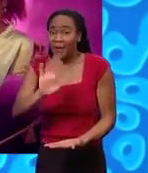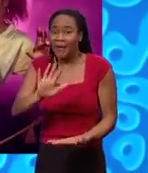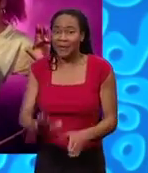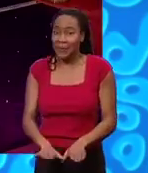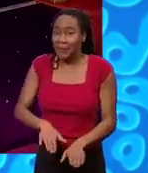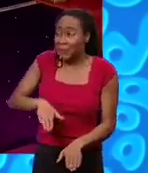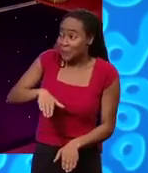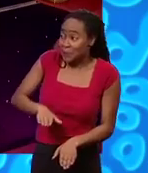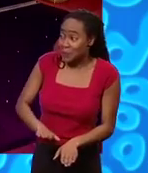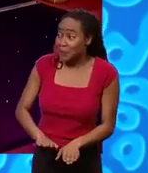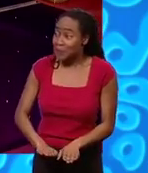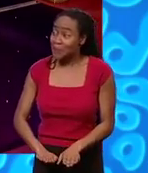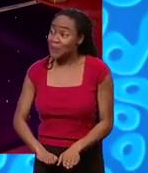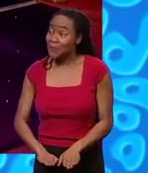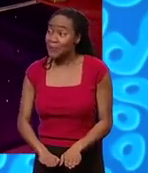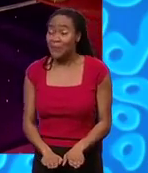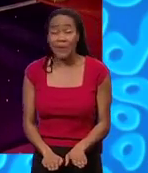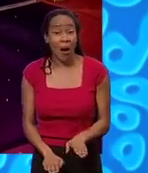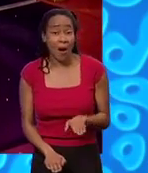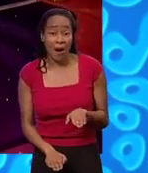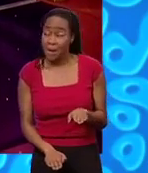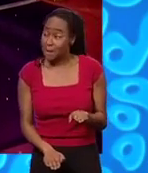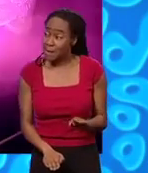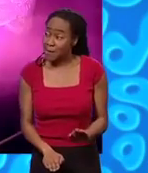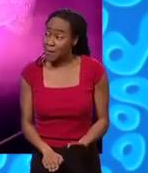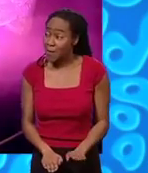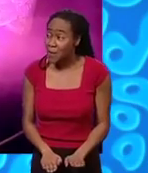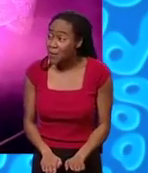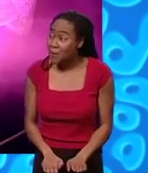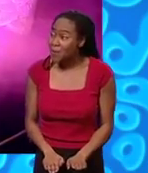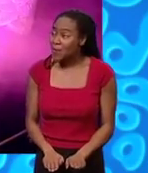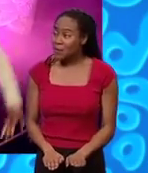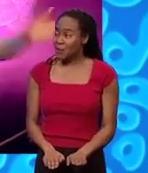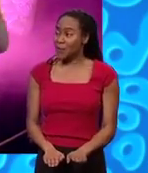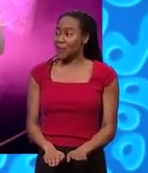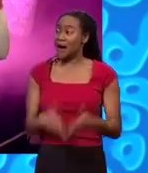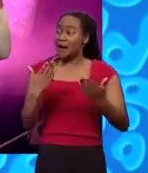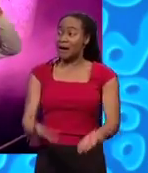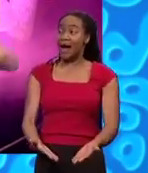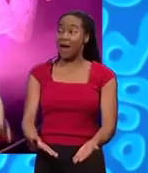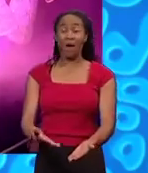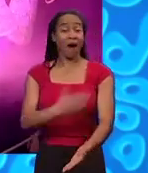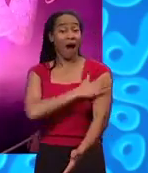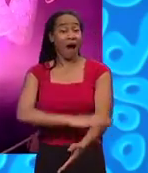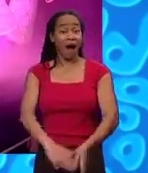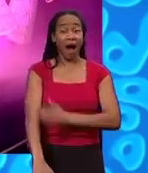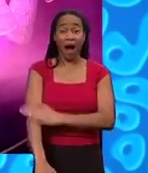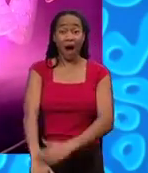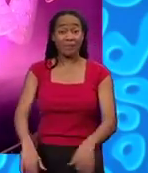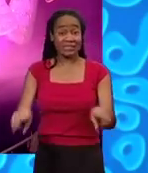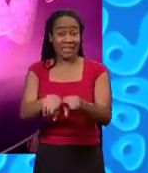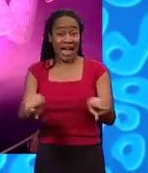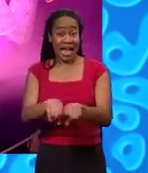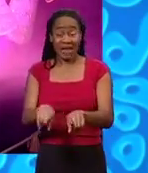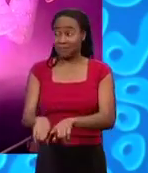again. Up and down, and up and down. Now let's use our arms and do the same